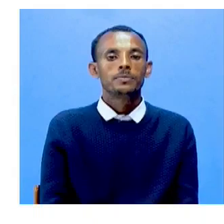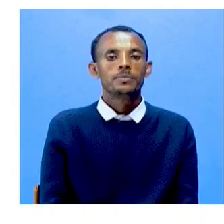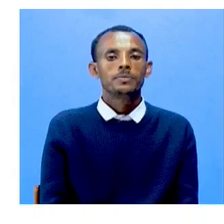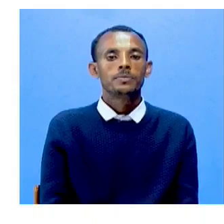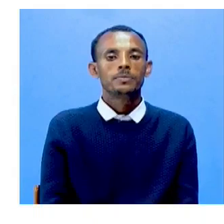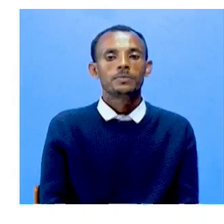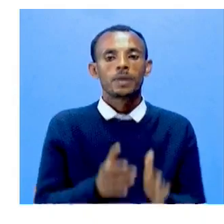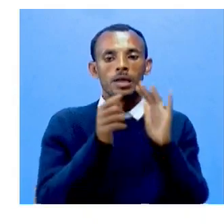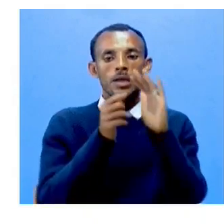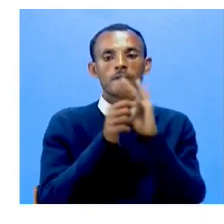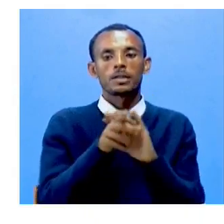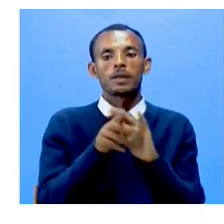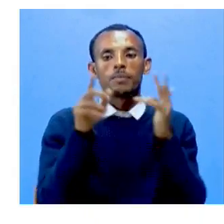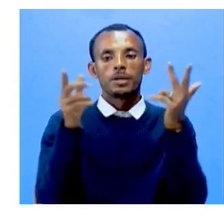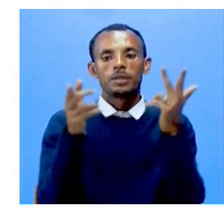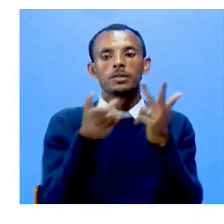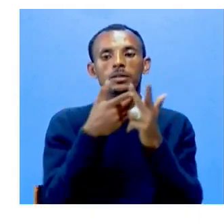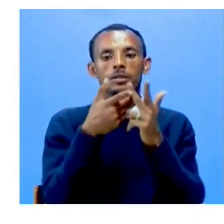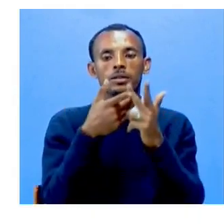Example 3.